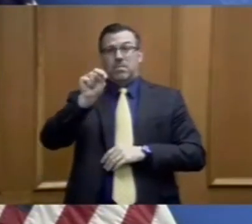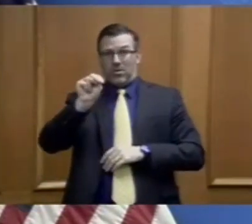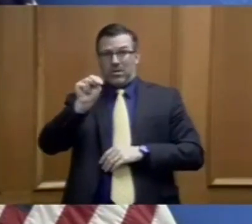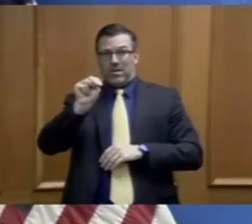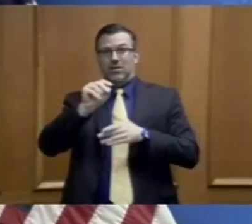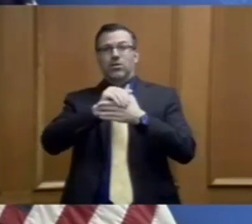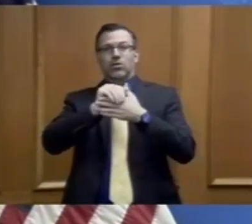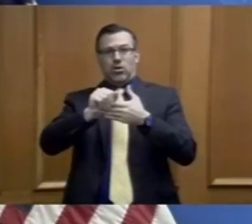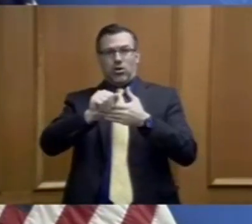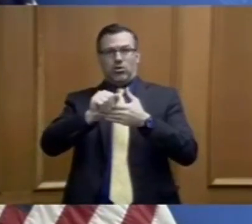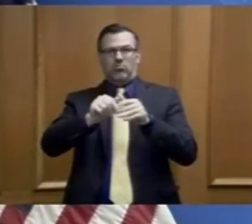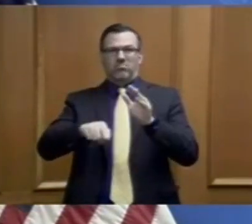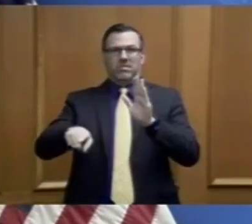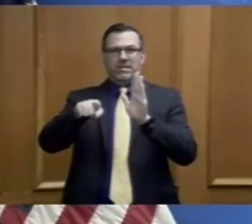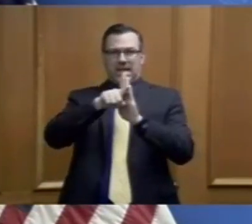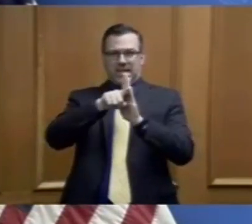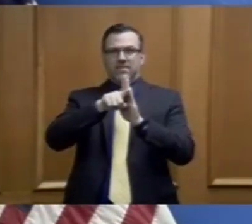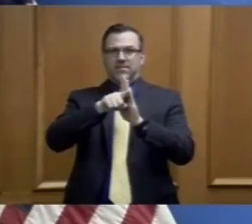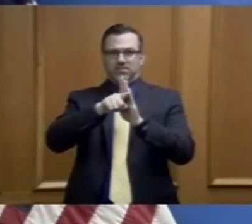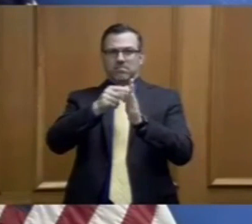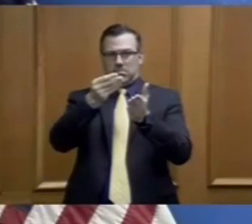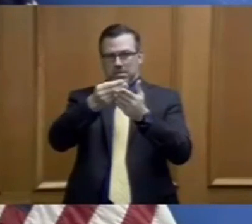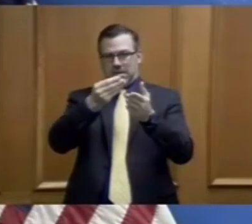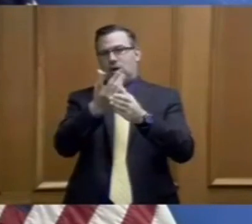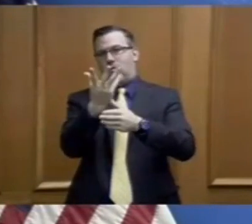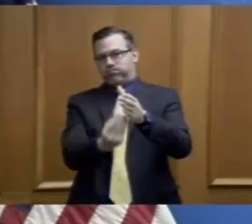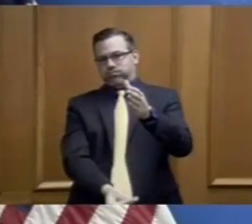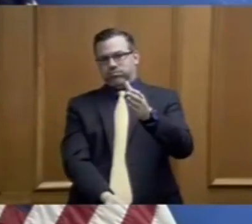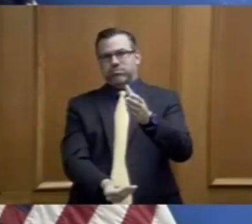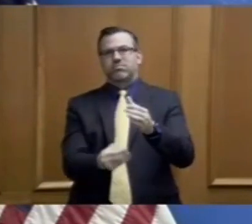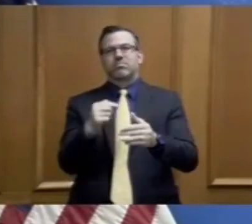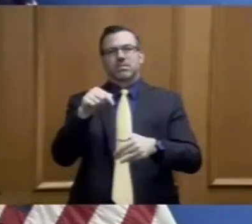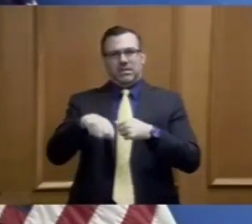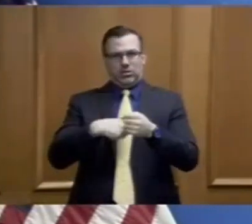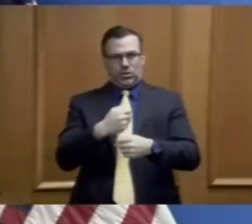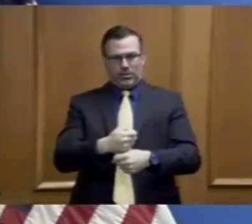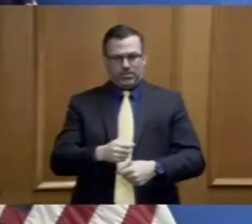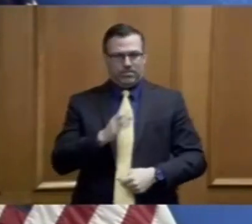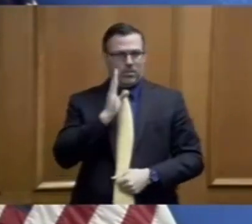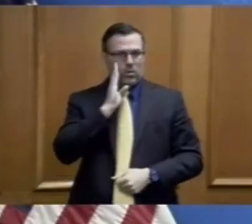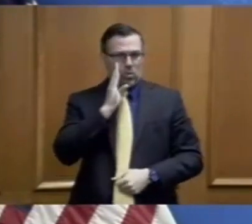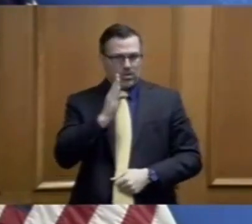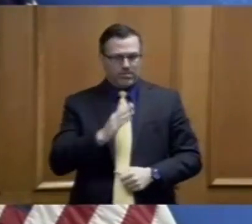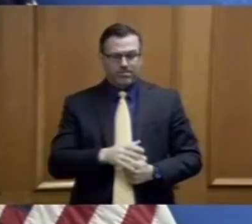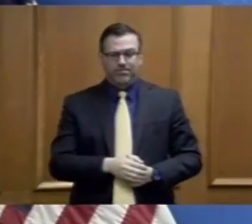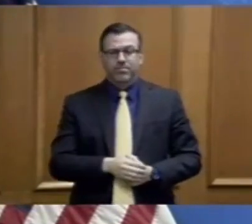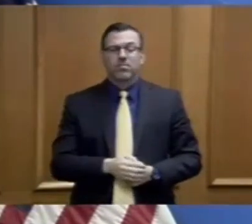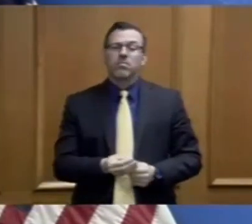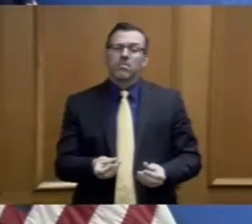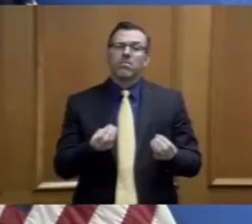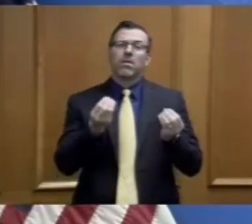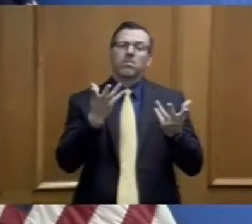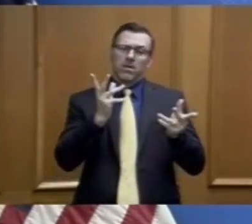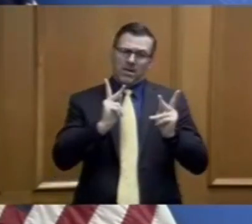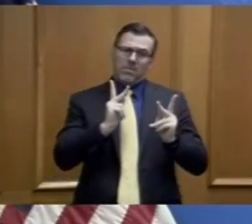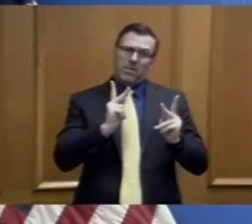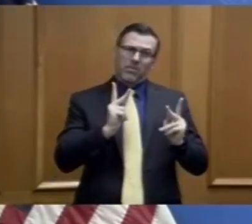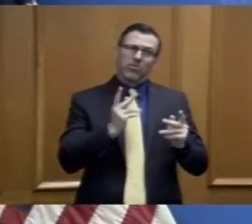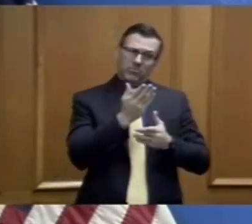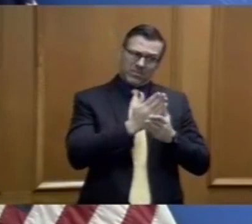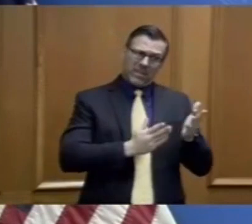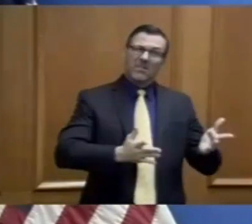Tennessee in 2020. Many Tennesseans are not just facing potential sickness, but they're facing